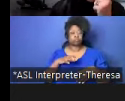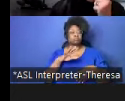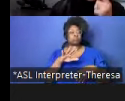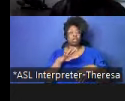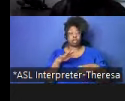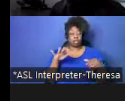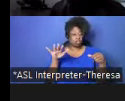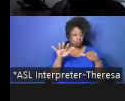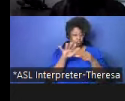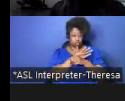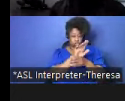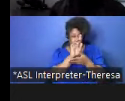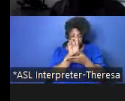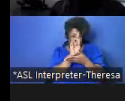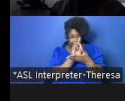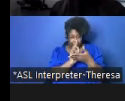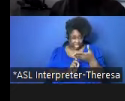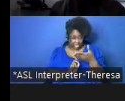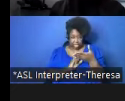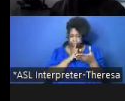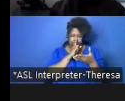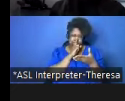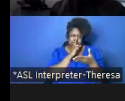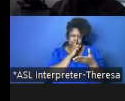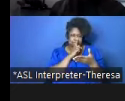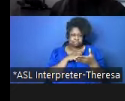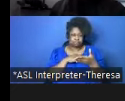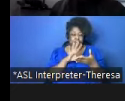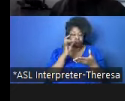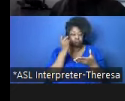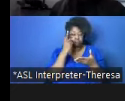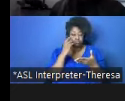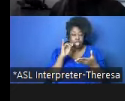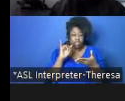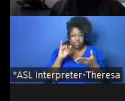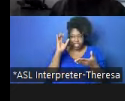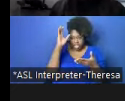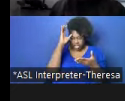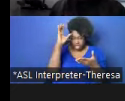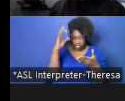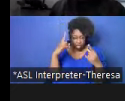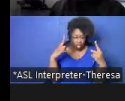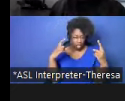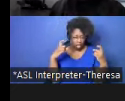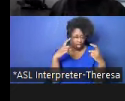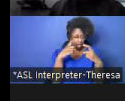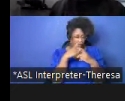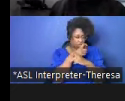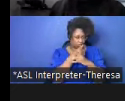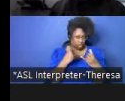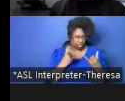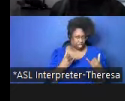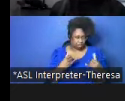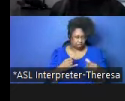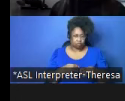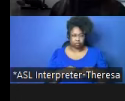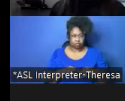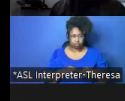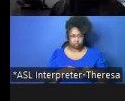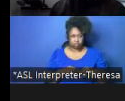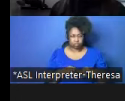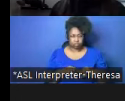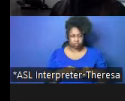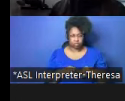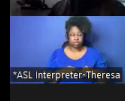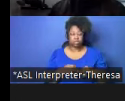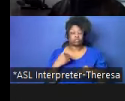for the grant application. It is a very high level concept right now. We started by looking at